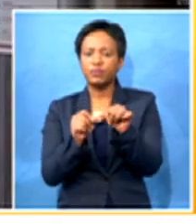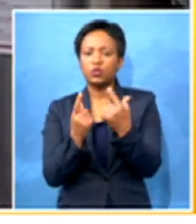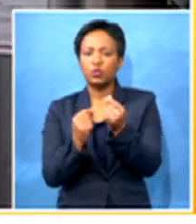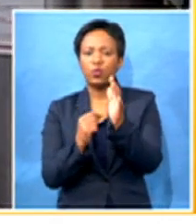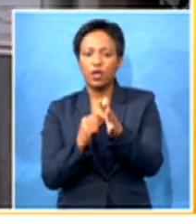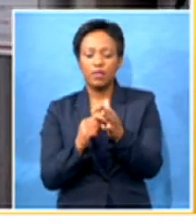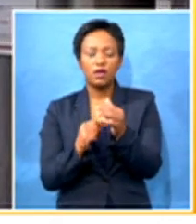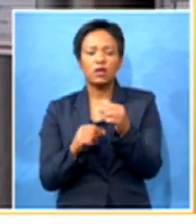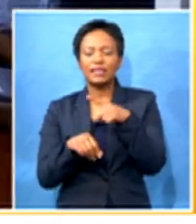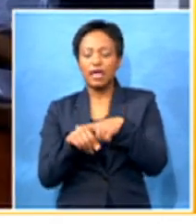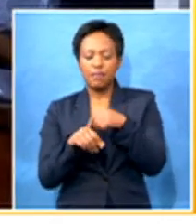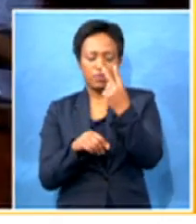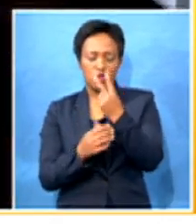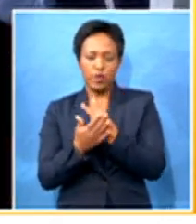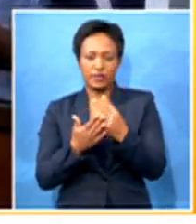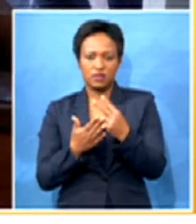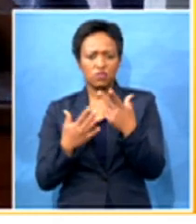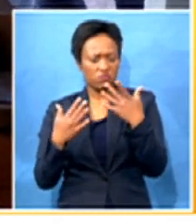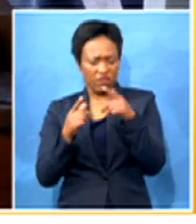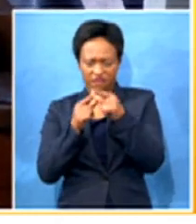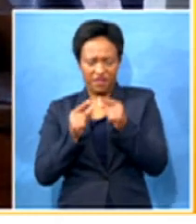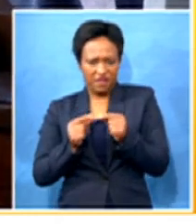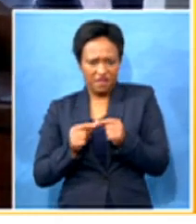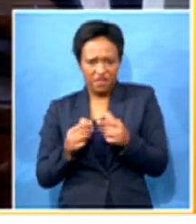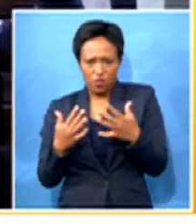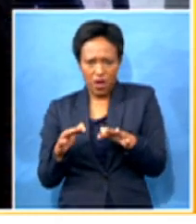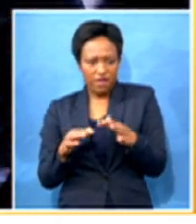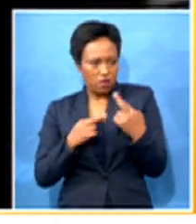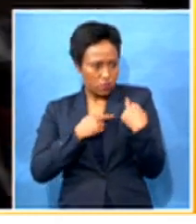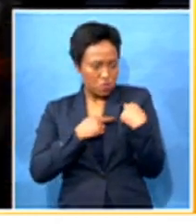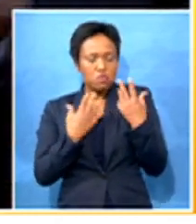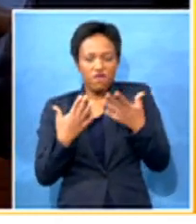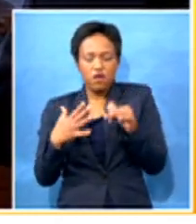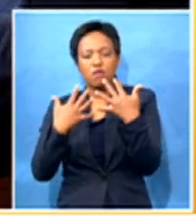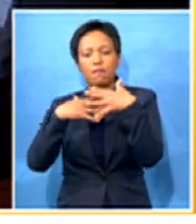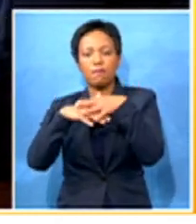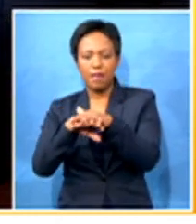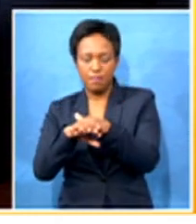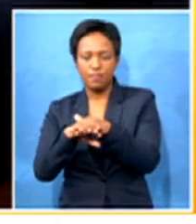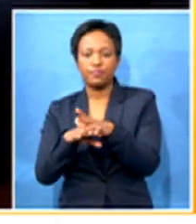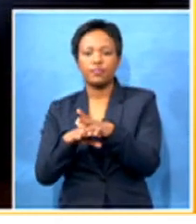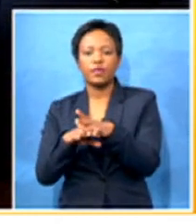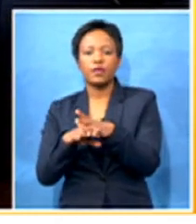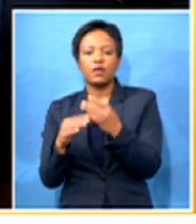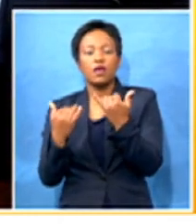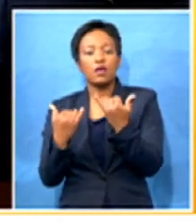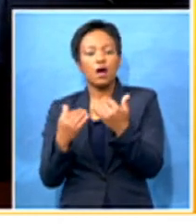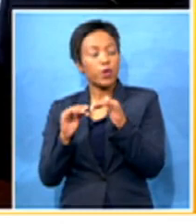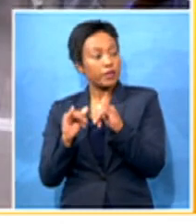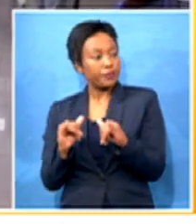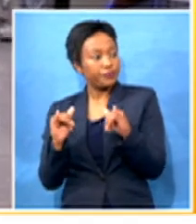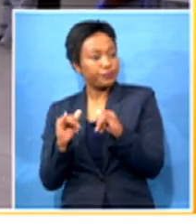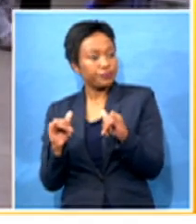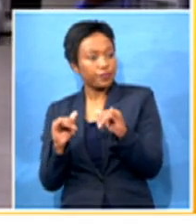2 weeks, we have completed what was due to us. So as of now, we are waiting for